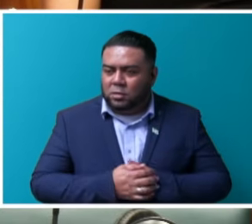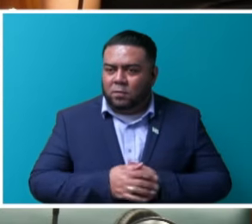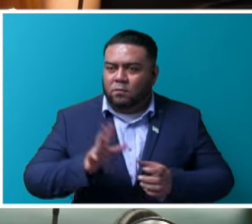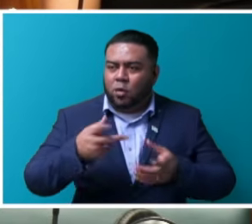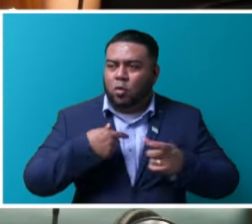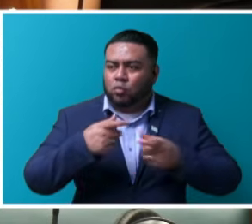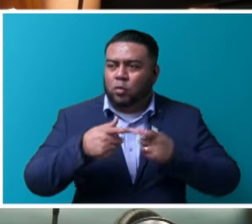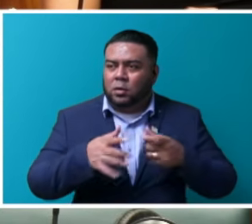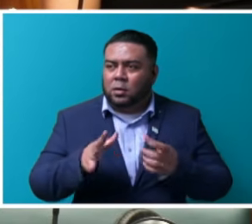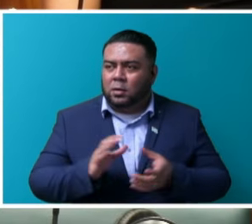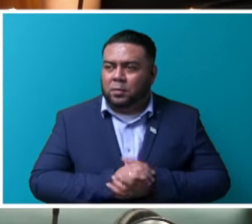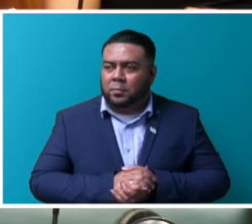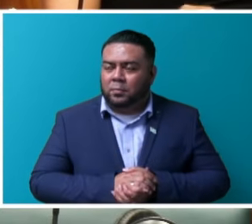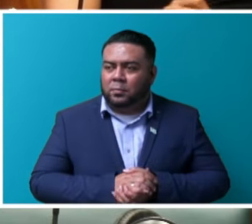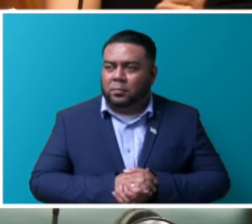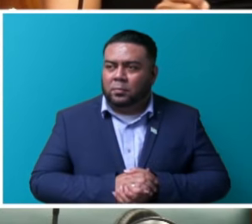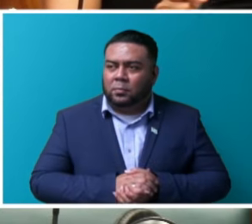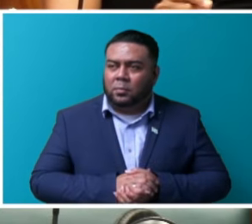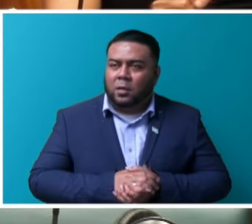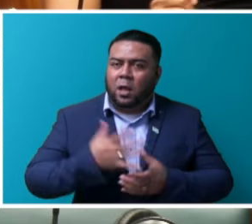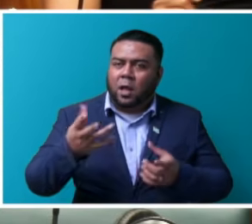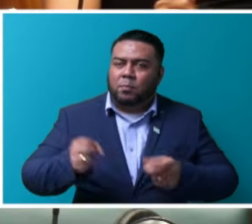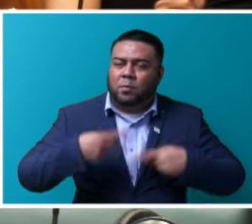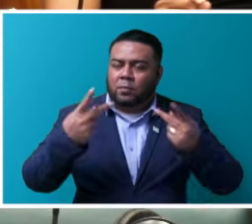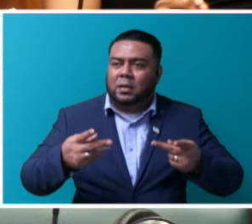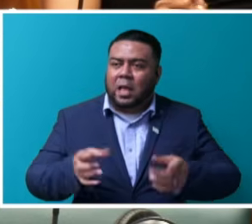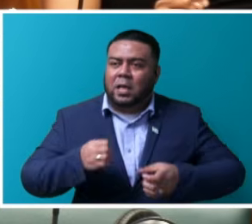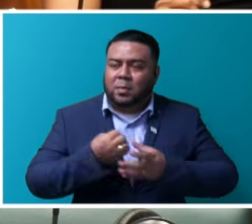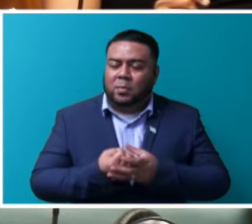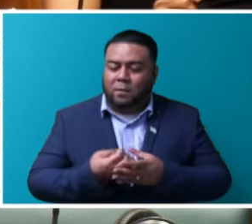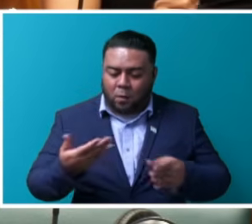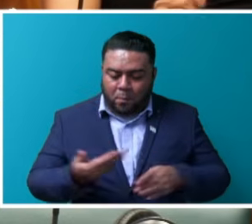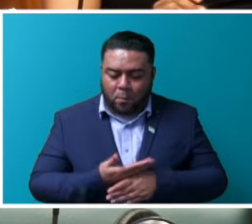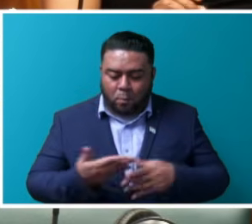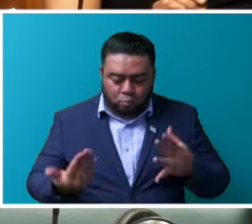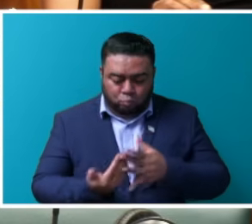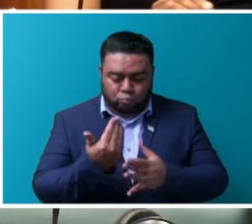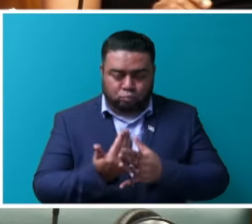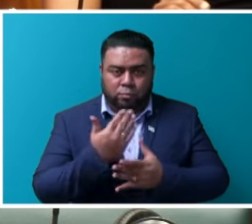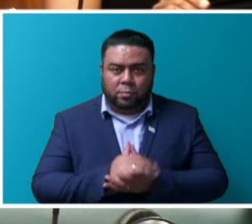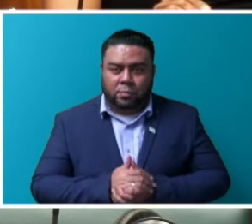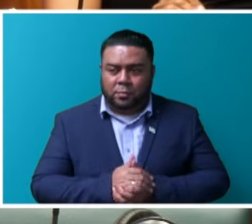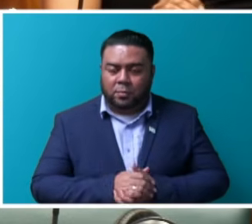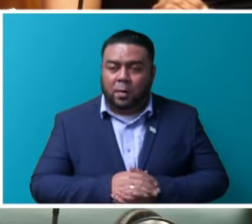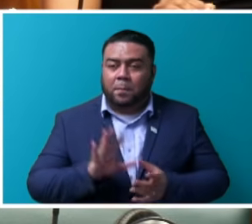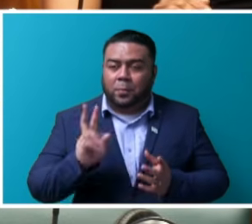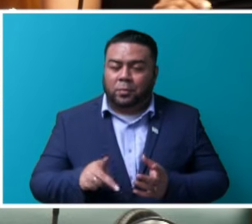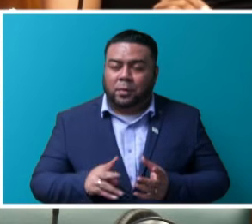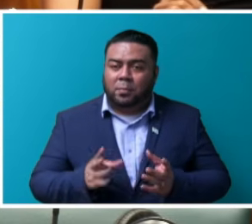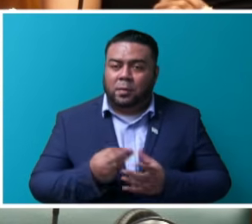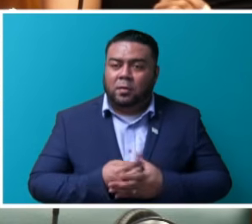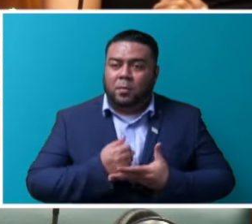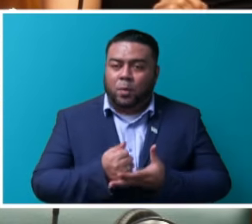for accessing passenger data and provisional export entries. Proposed amendments